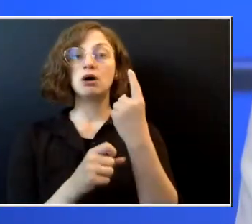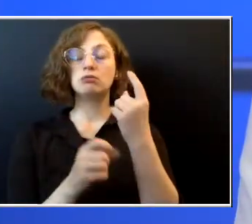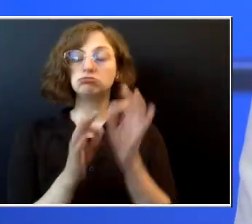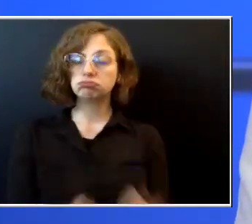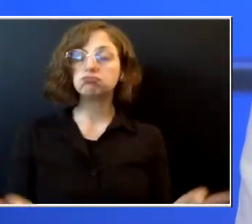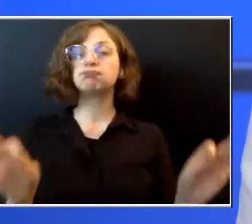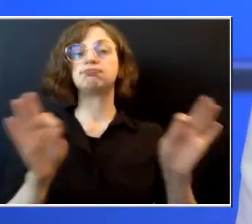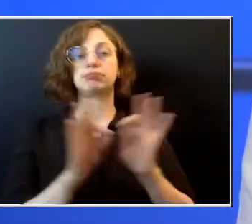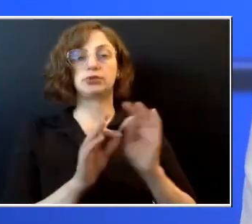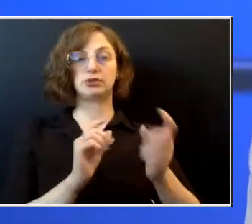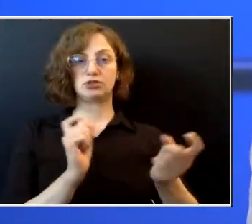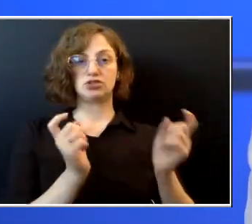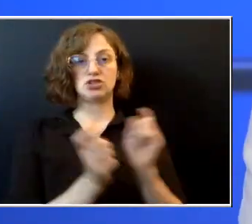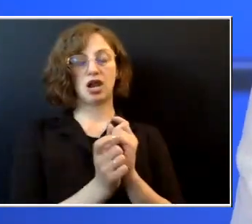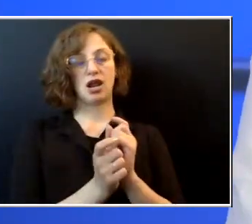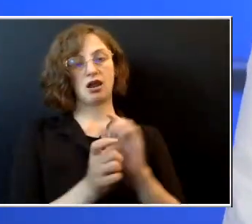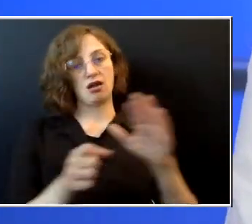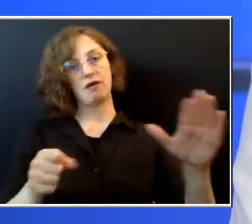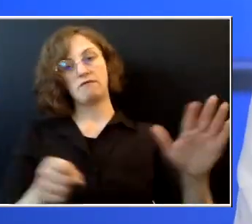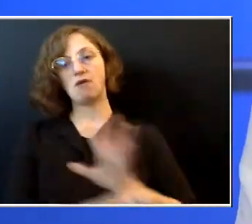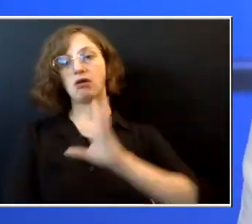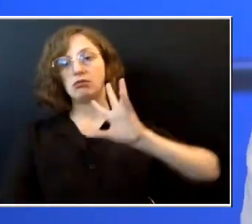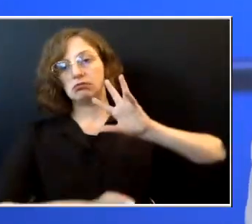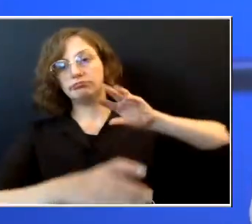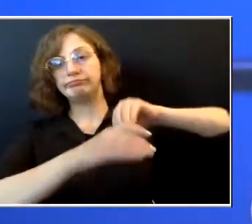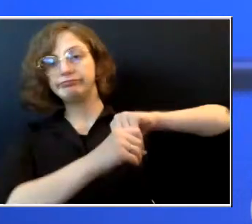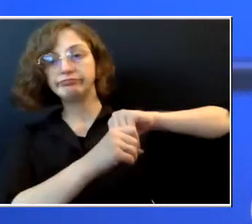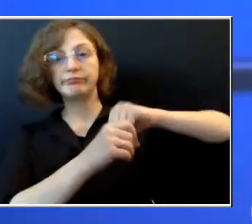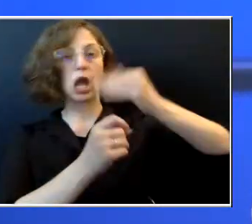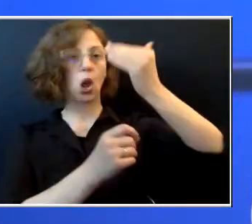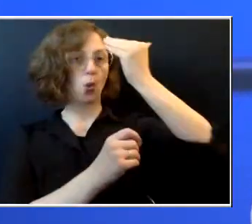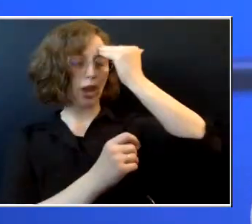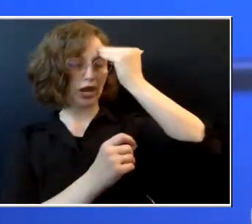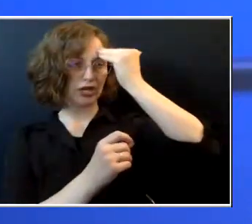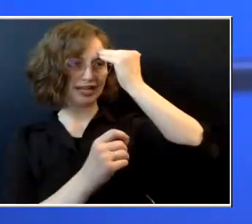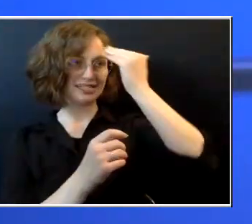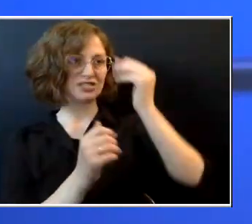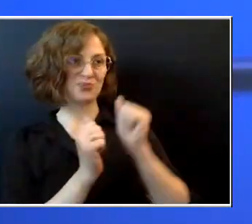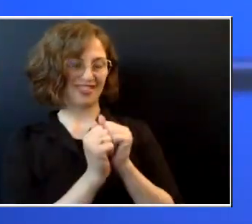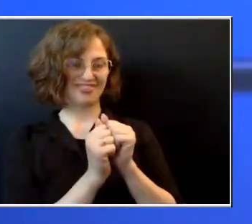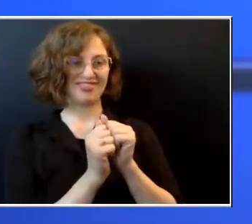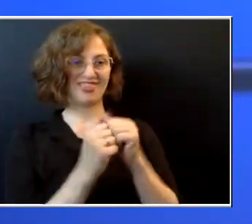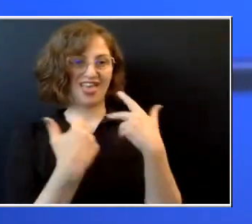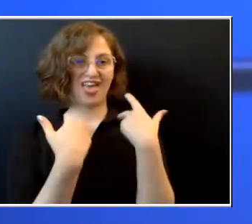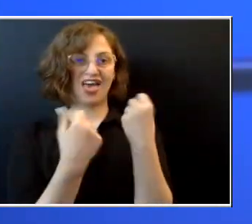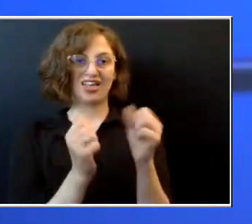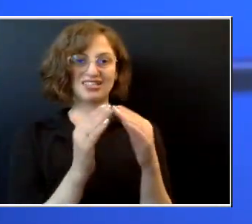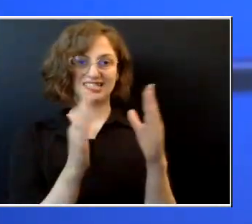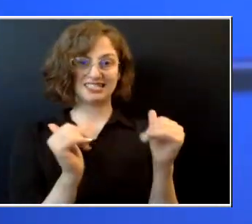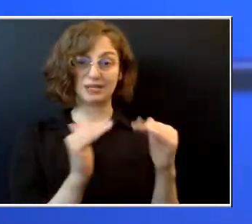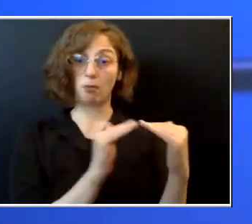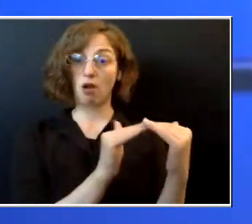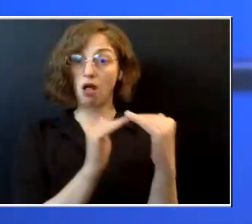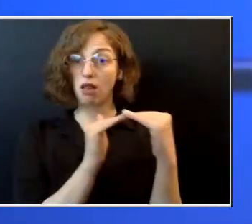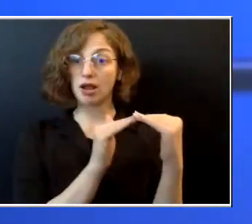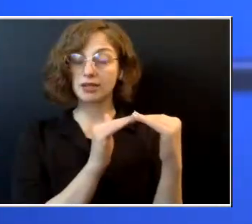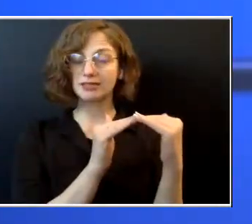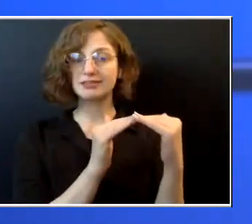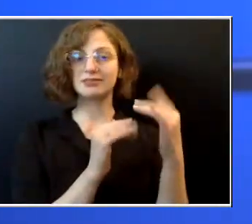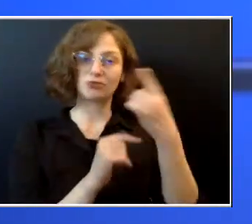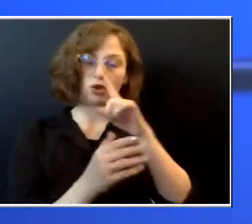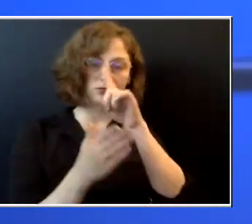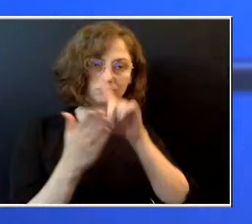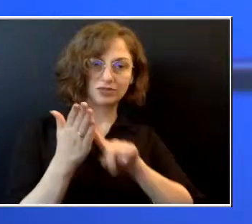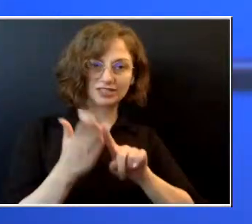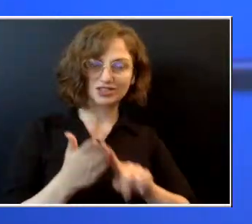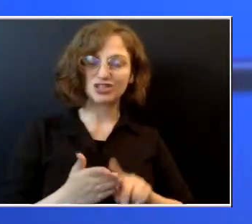full engagement and awareness on our health system colleagues on the importance of research by putting it in the strategic plan, by focusing